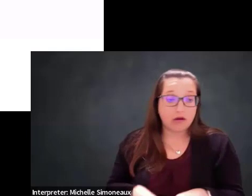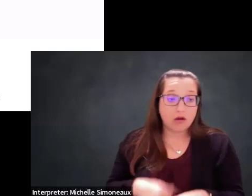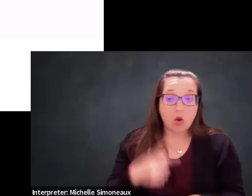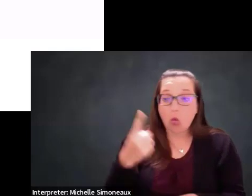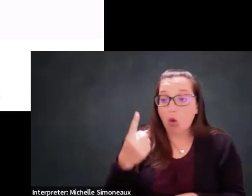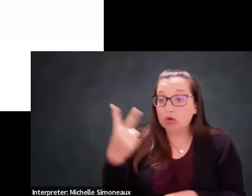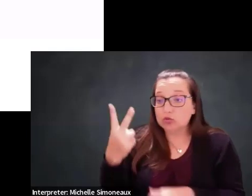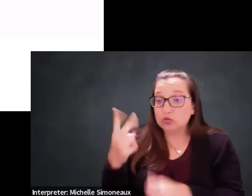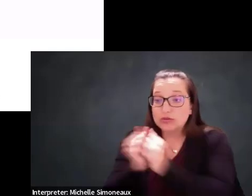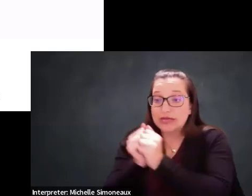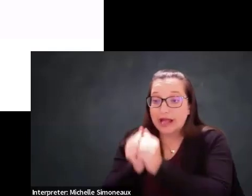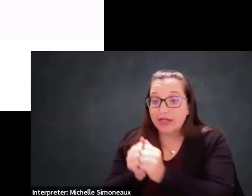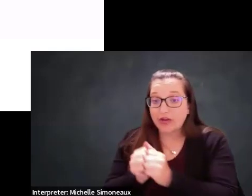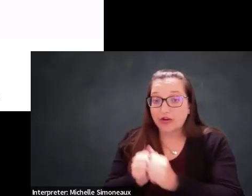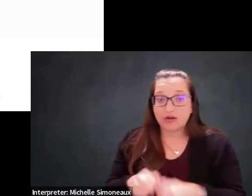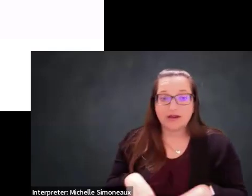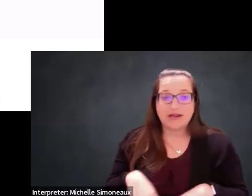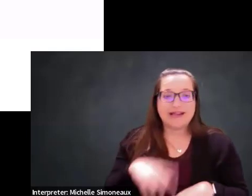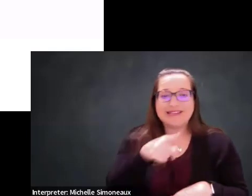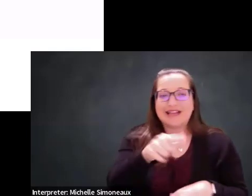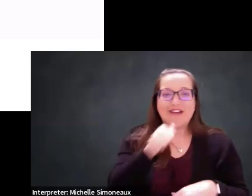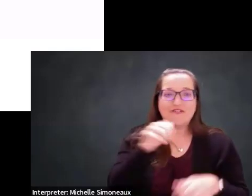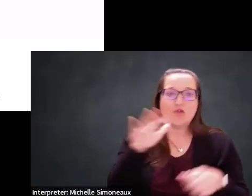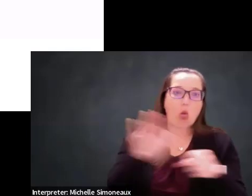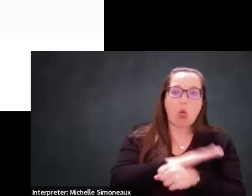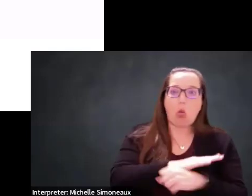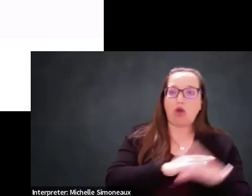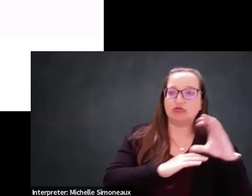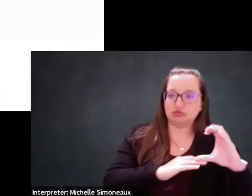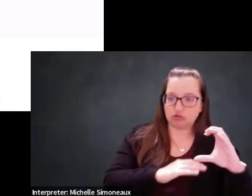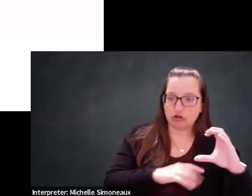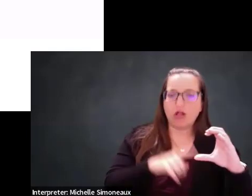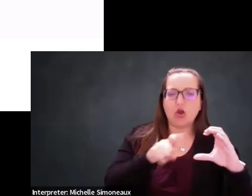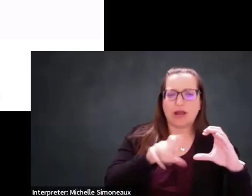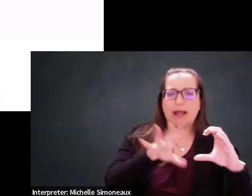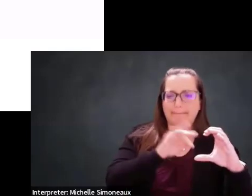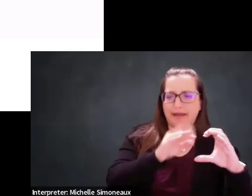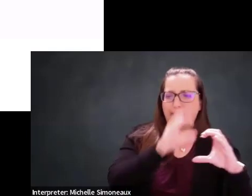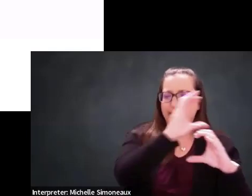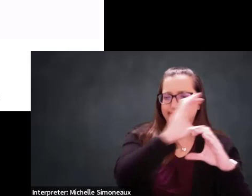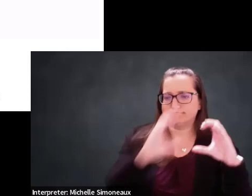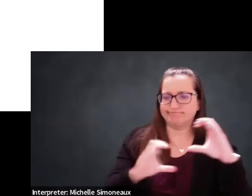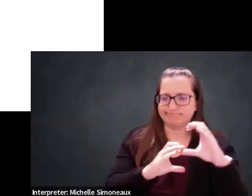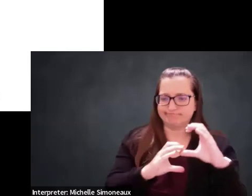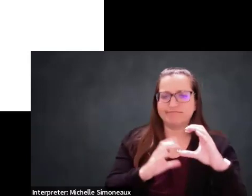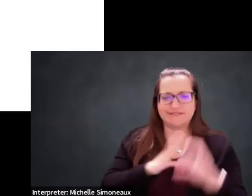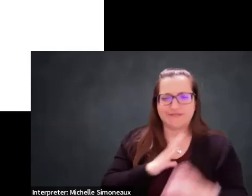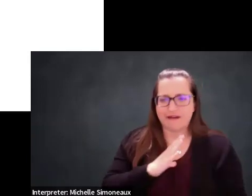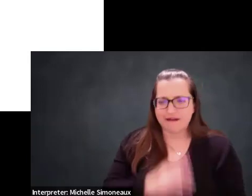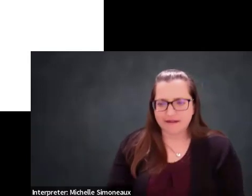as one circle, as one color, as it has to only be one or the other, that they can work together if needed.